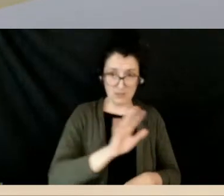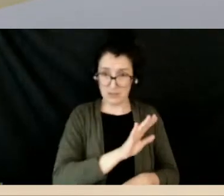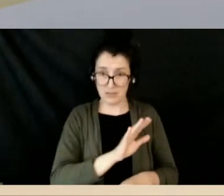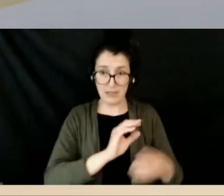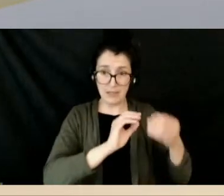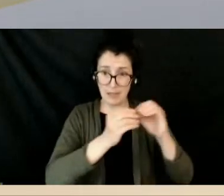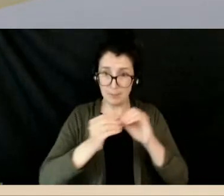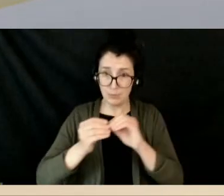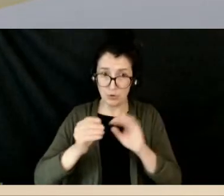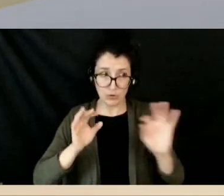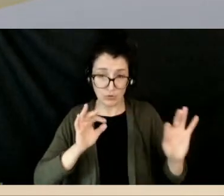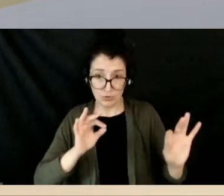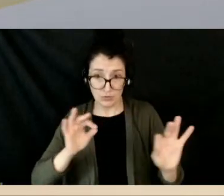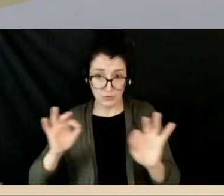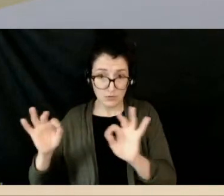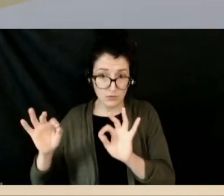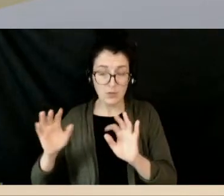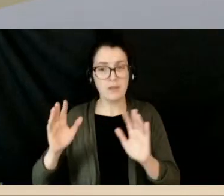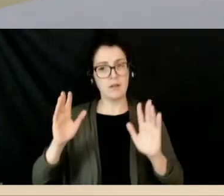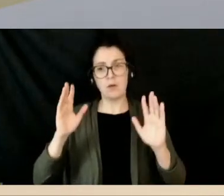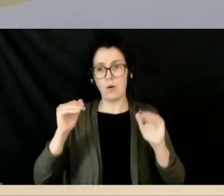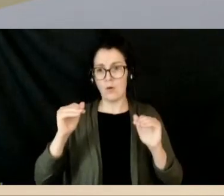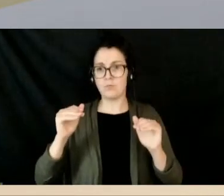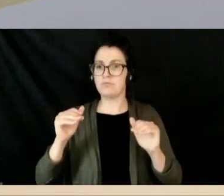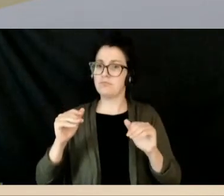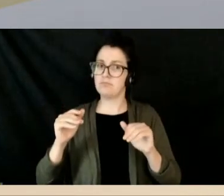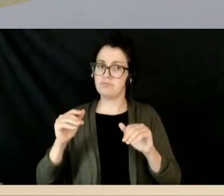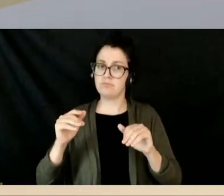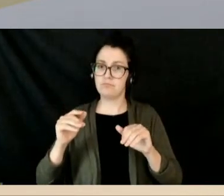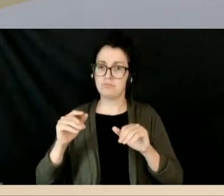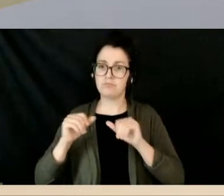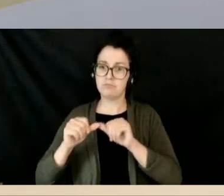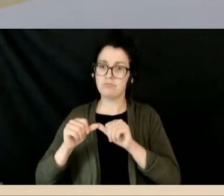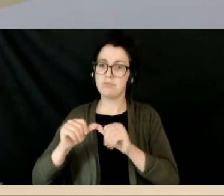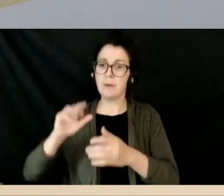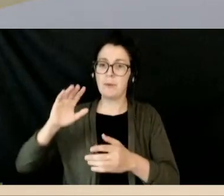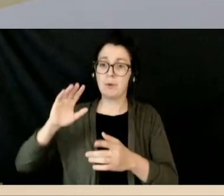do the same kinds of restrictions that we've had to do in the past.